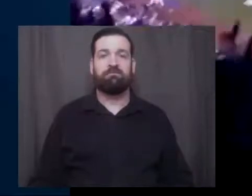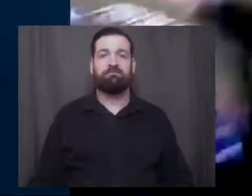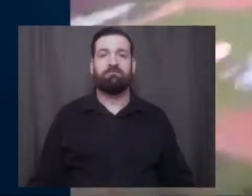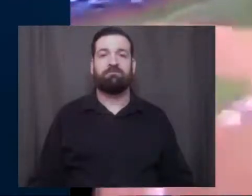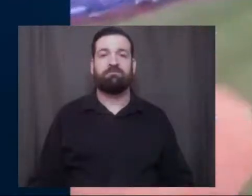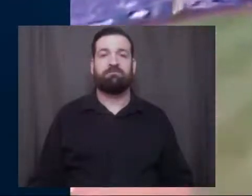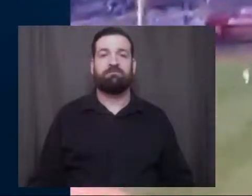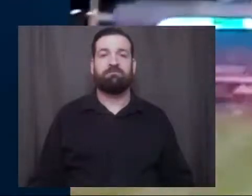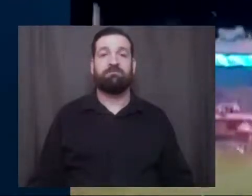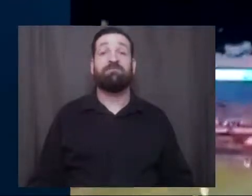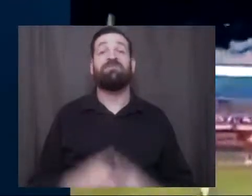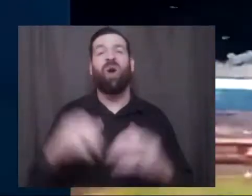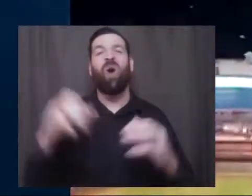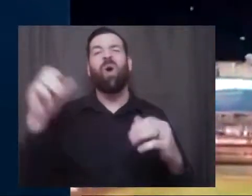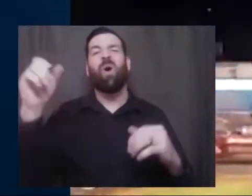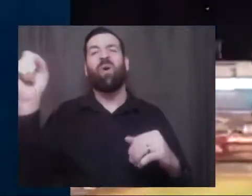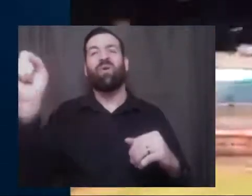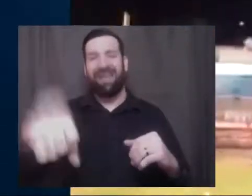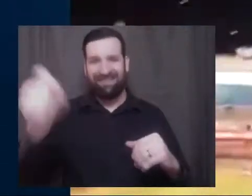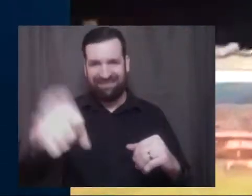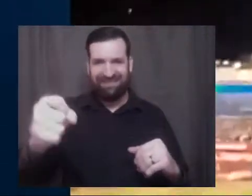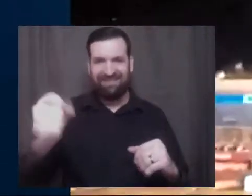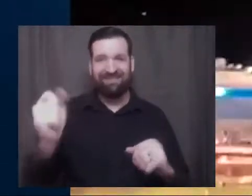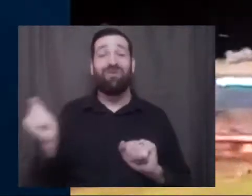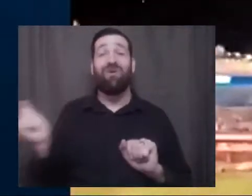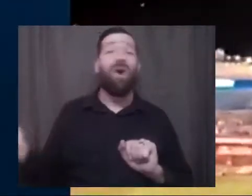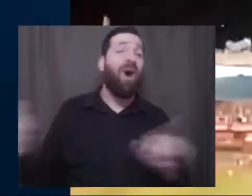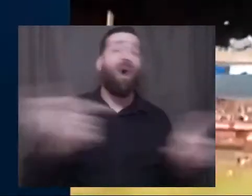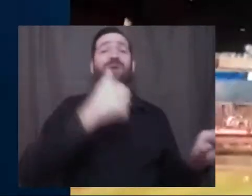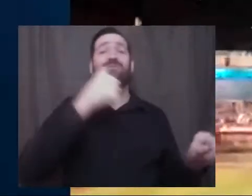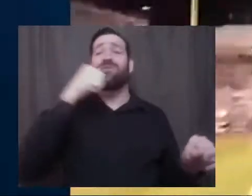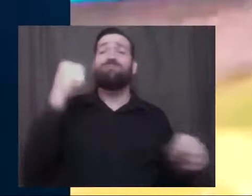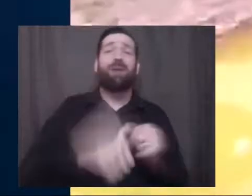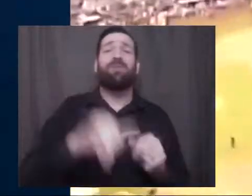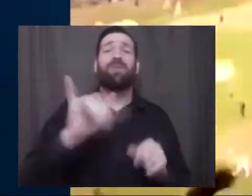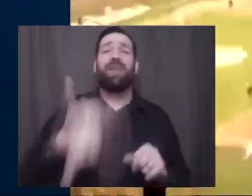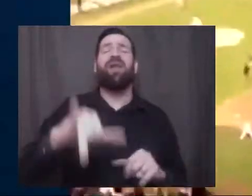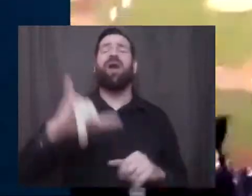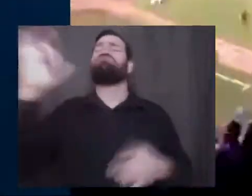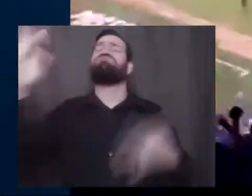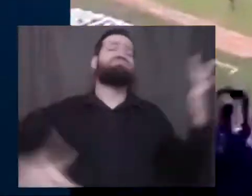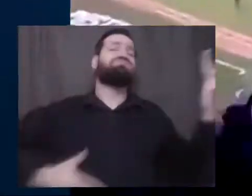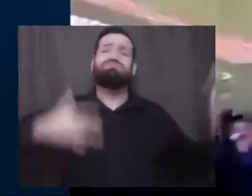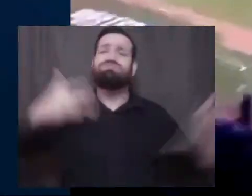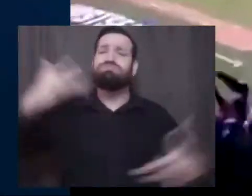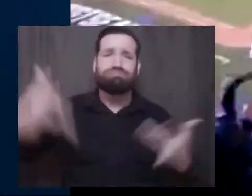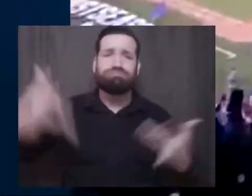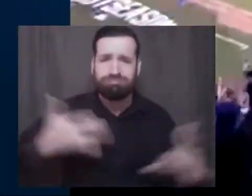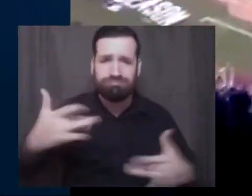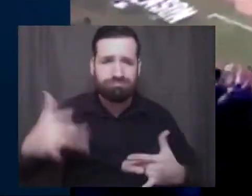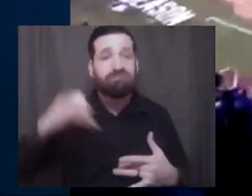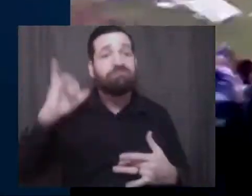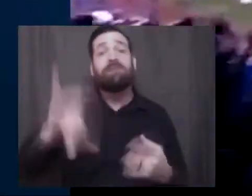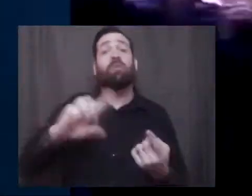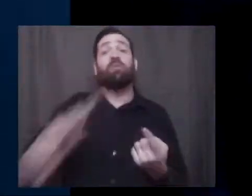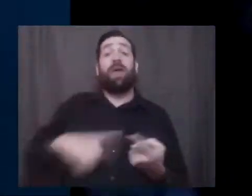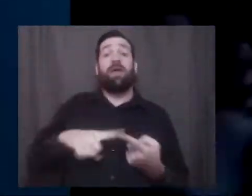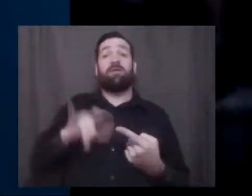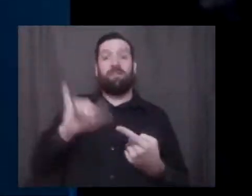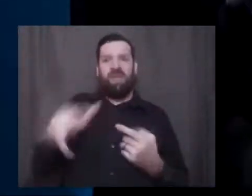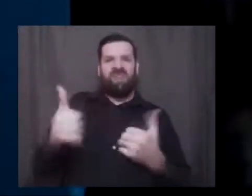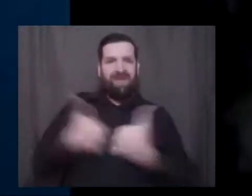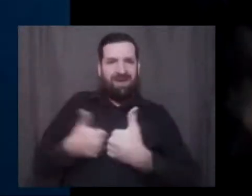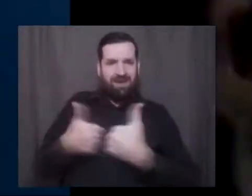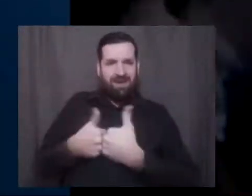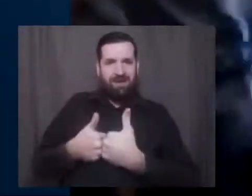Oh yes, we all remember that. It was so absolutely thrilling. Okay, so that was when the game that we